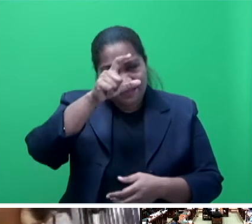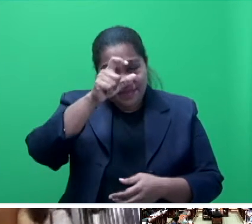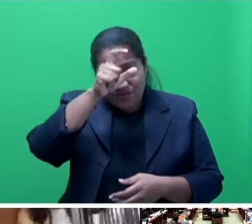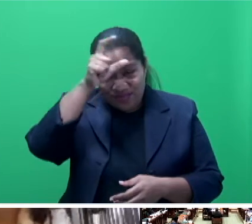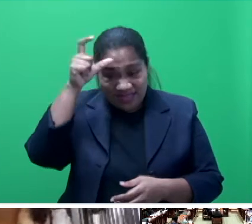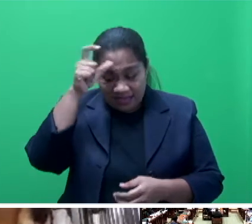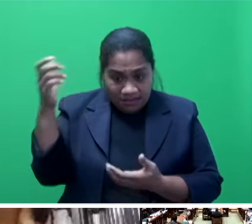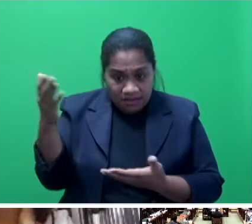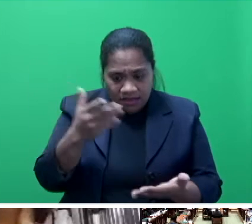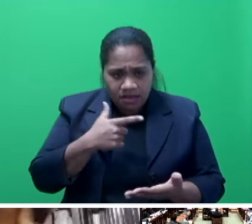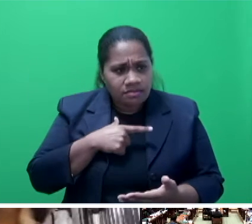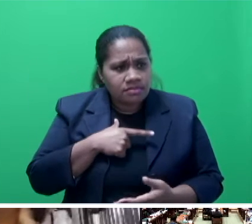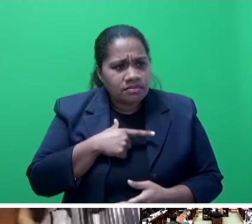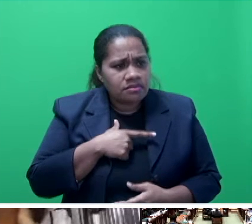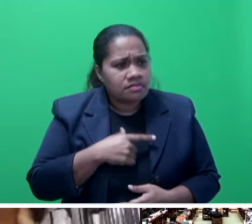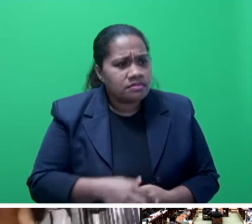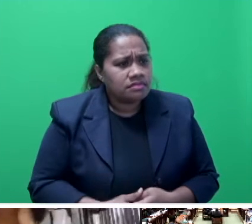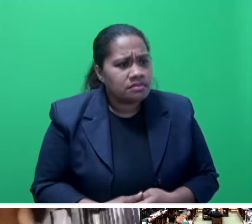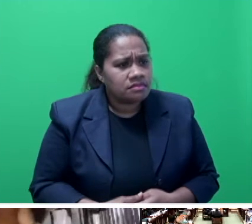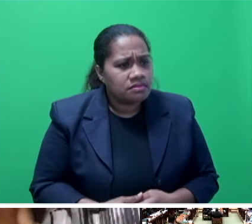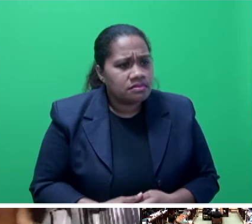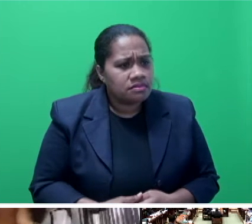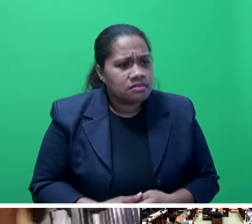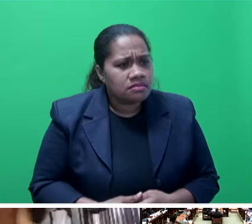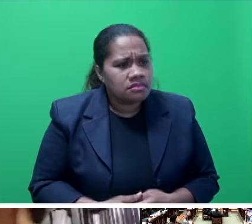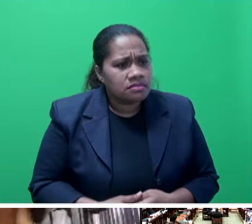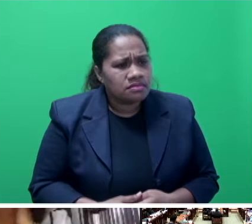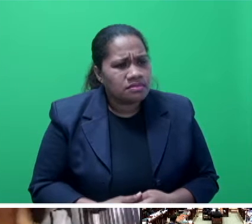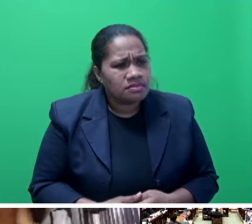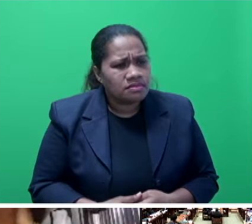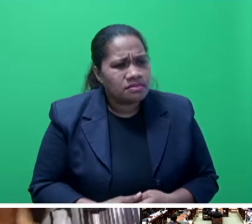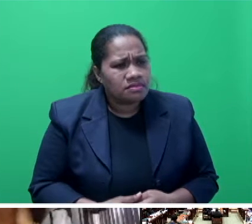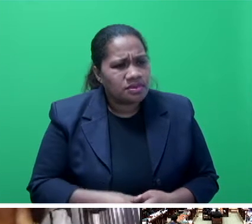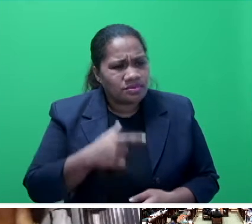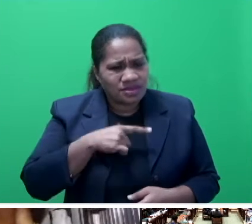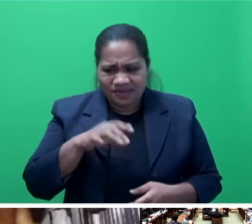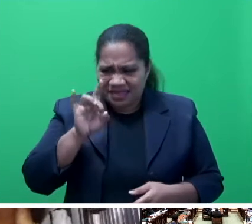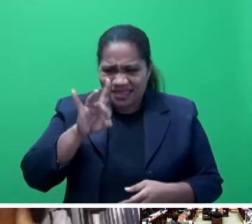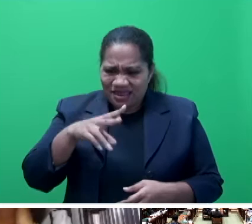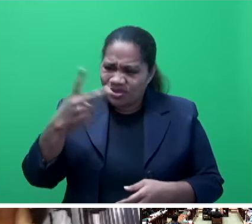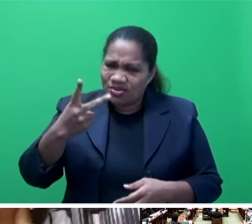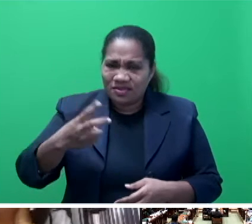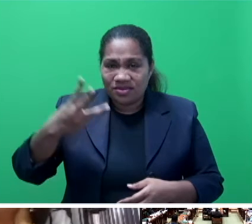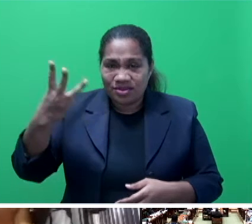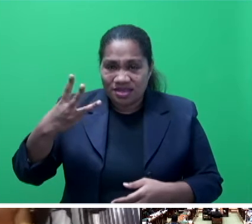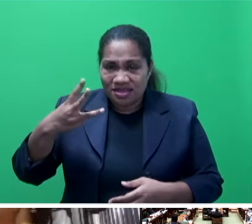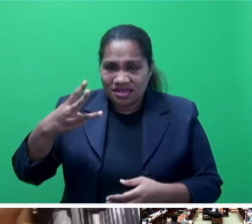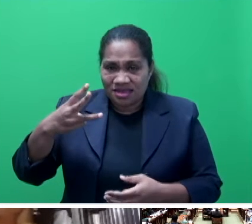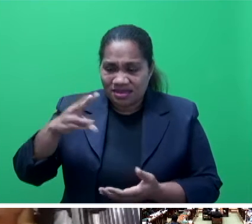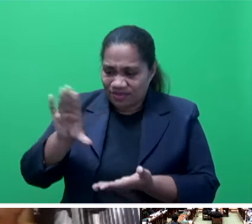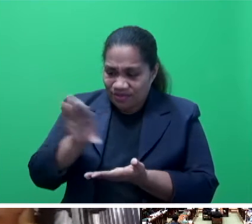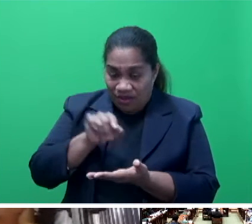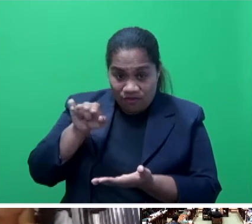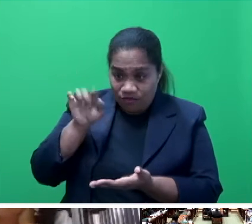more than 10, usually up to 10 or 12 or 13 doses can be provided from that vial. And so therefore